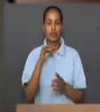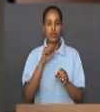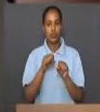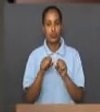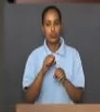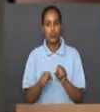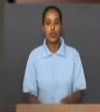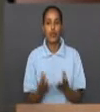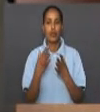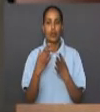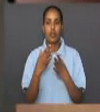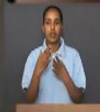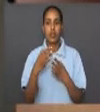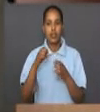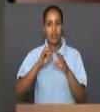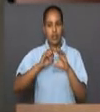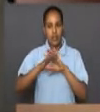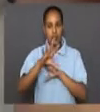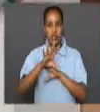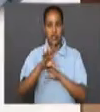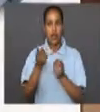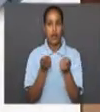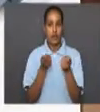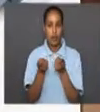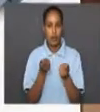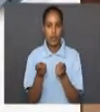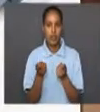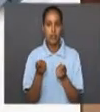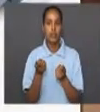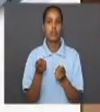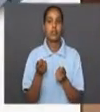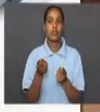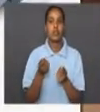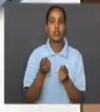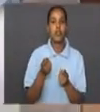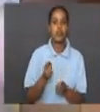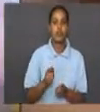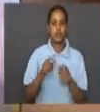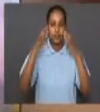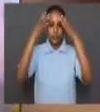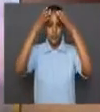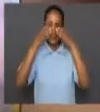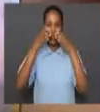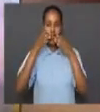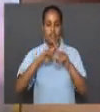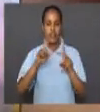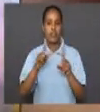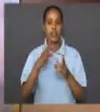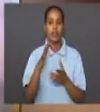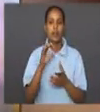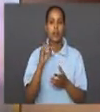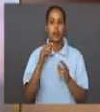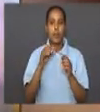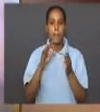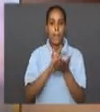are most exterior lights of automobiles, the visors of helmets, and different types